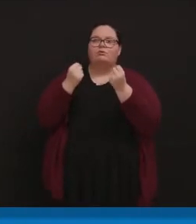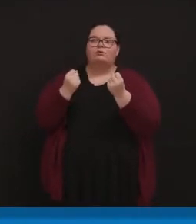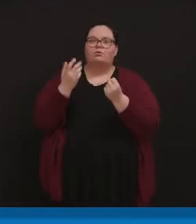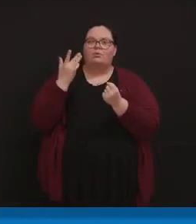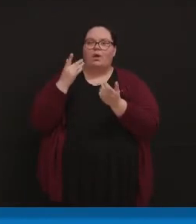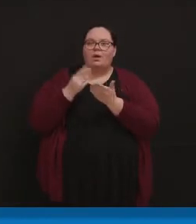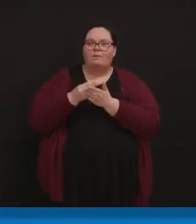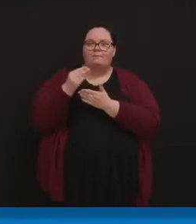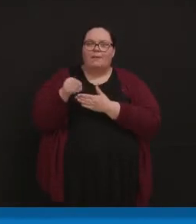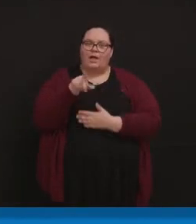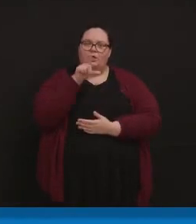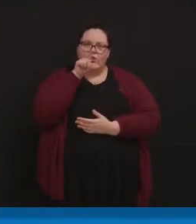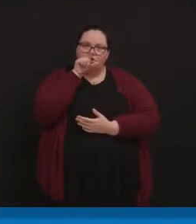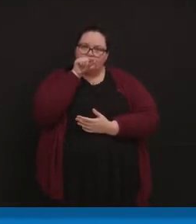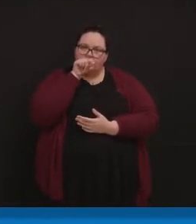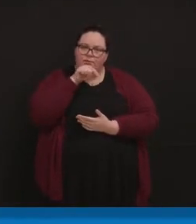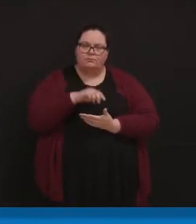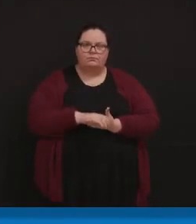buying chicken.